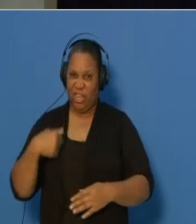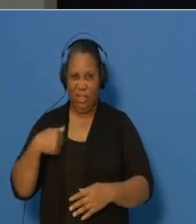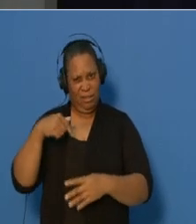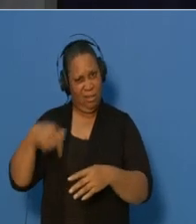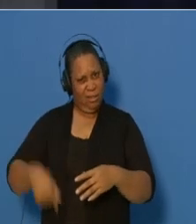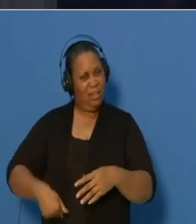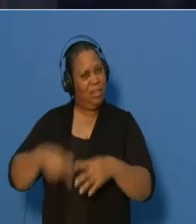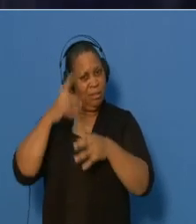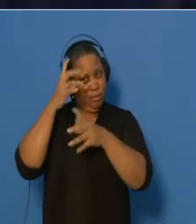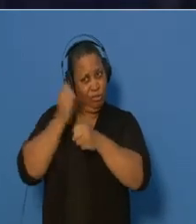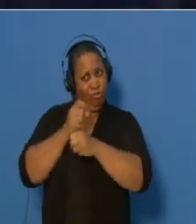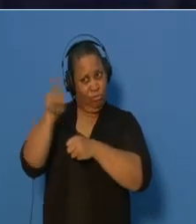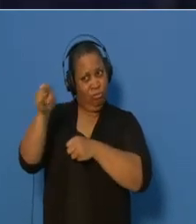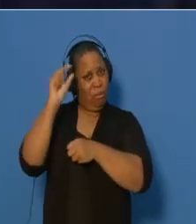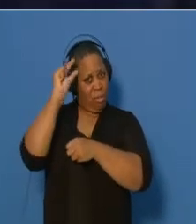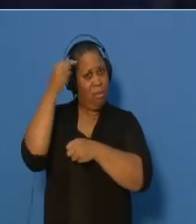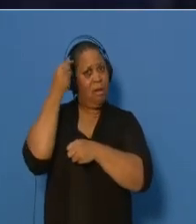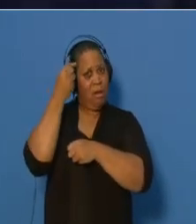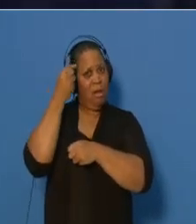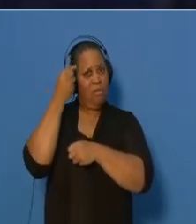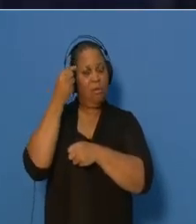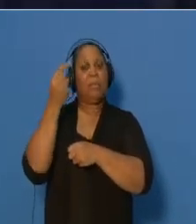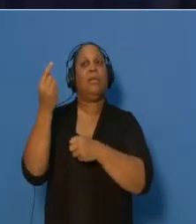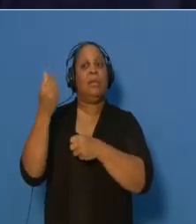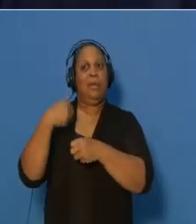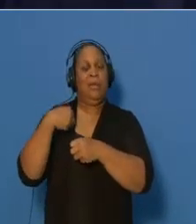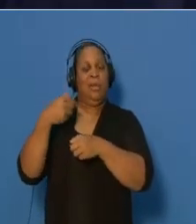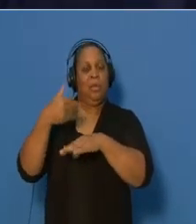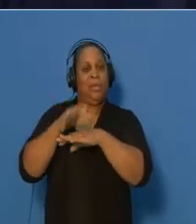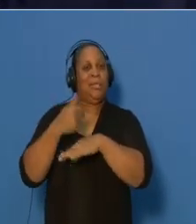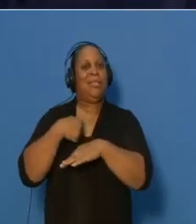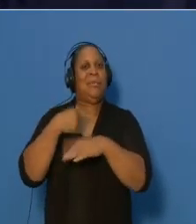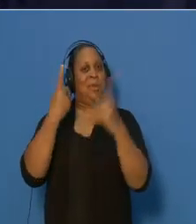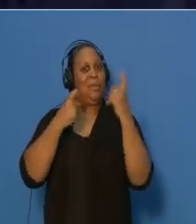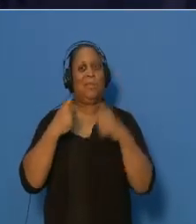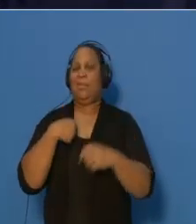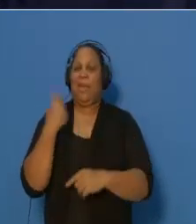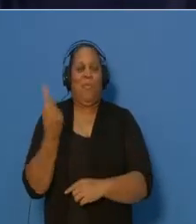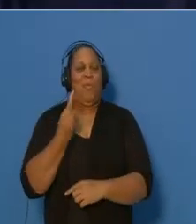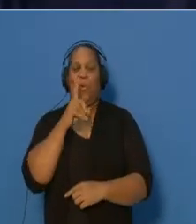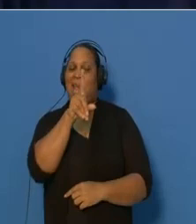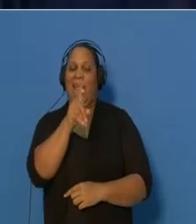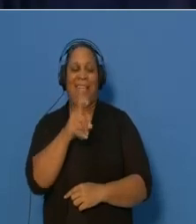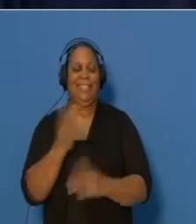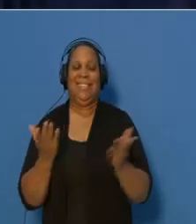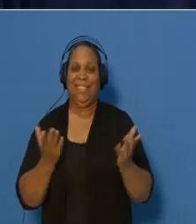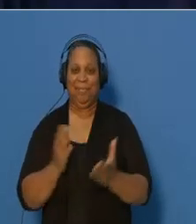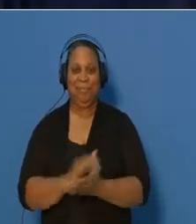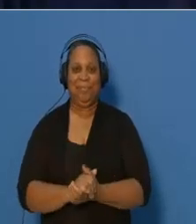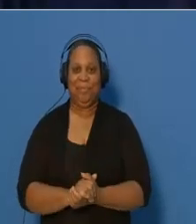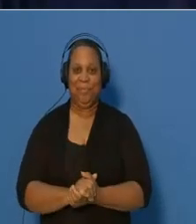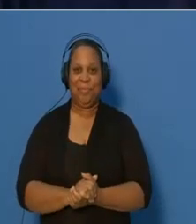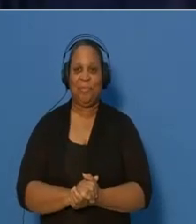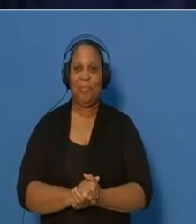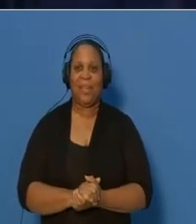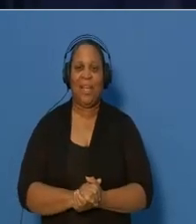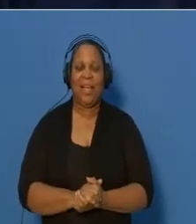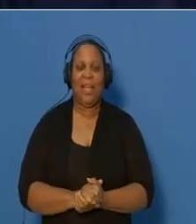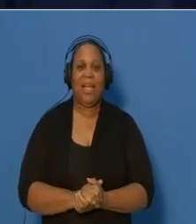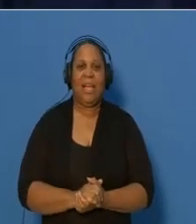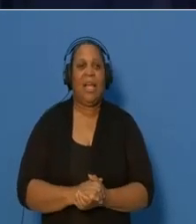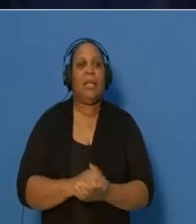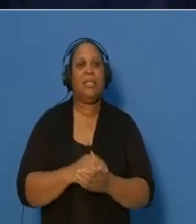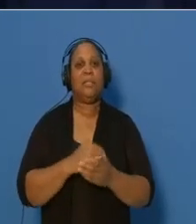government? That's a question that was asked, that was sent to me to ask. Sure. I'm asking the question. Sure, thank you. There are quite a number